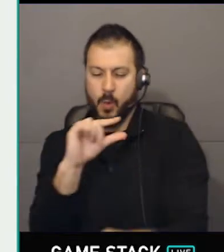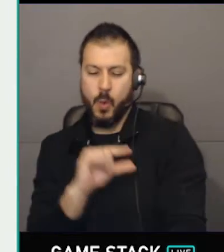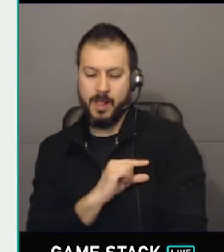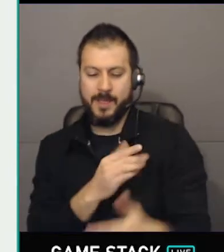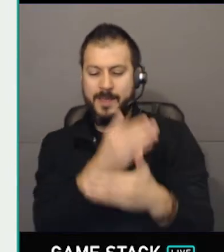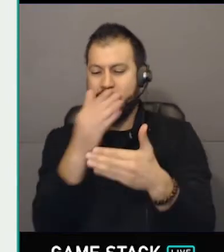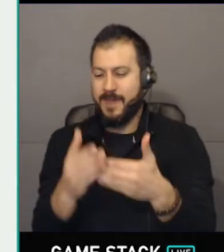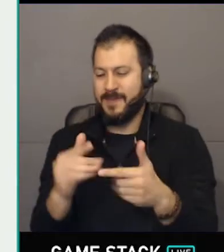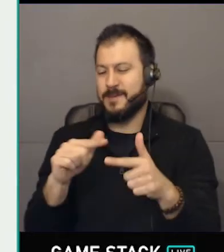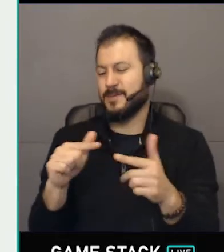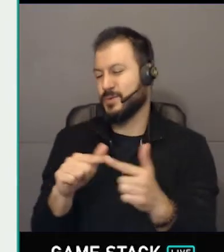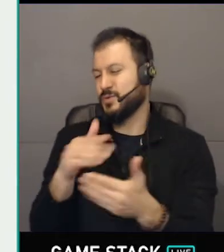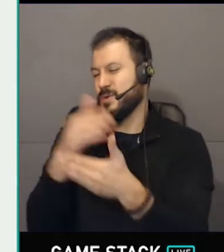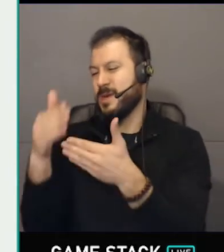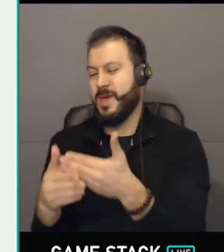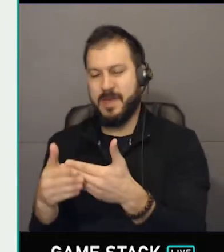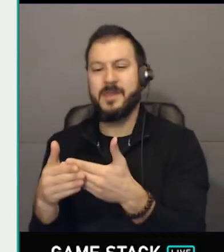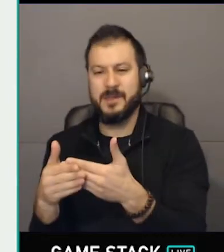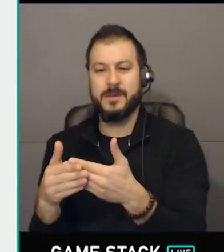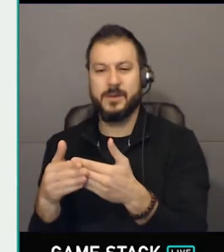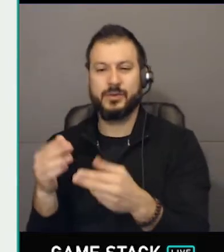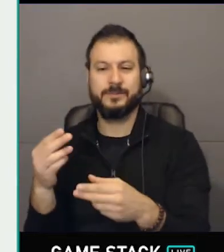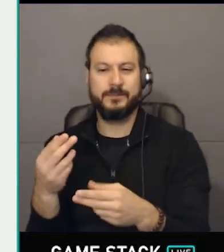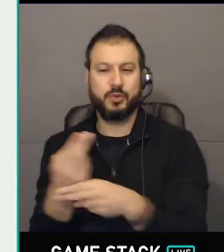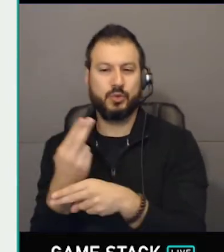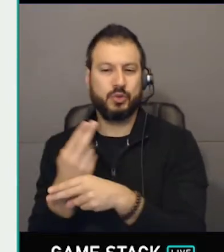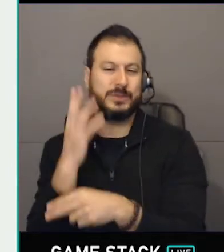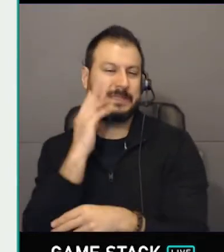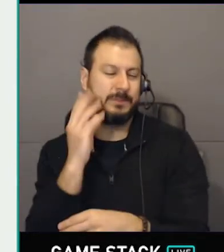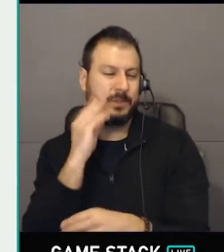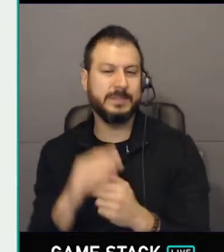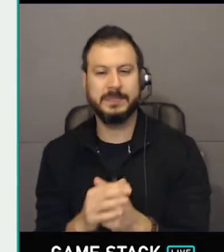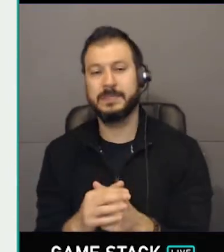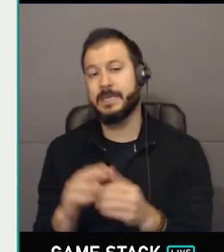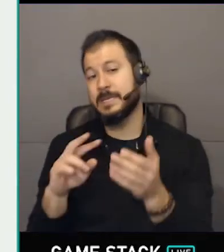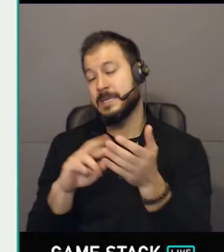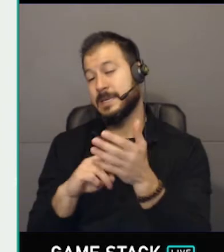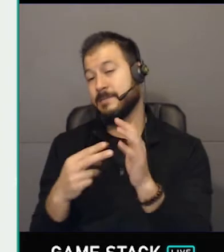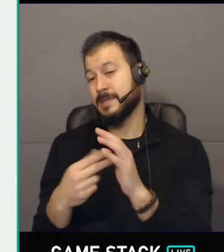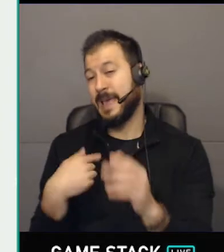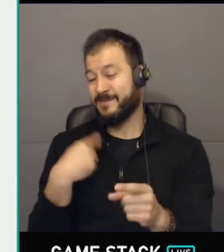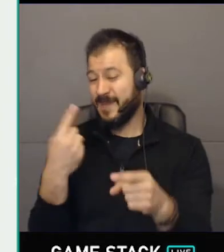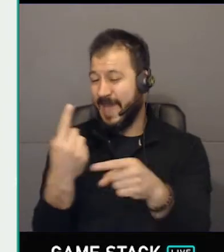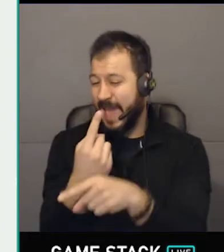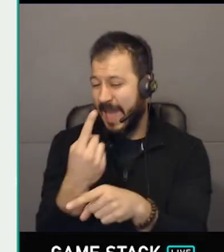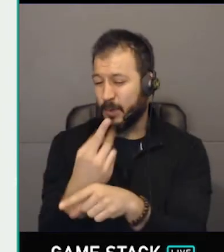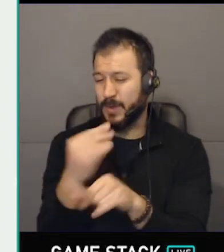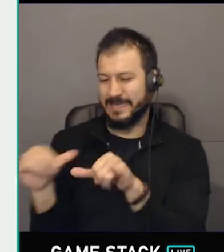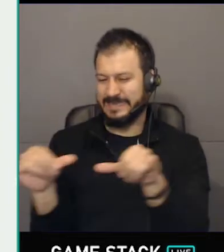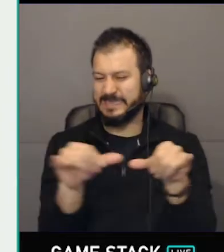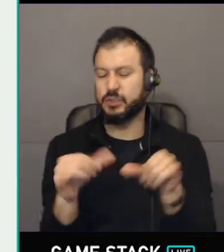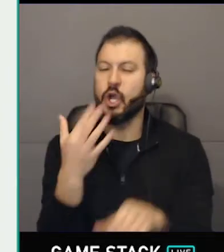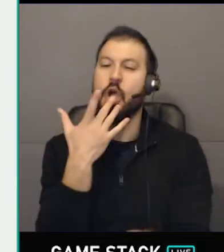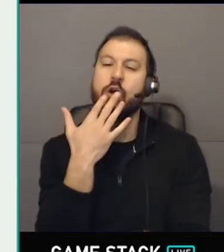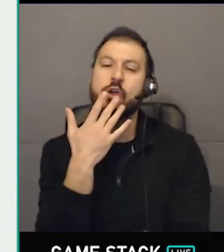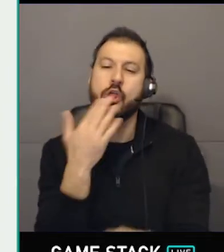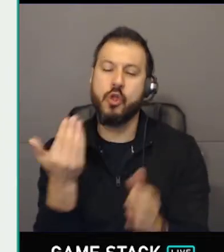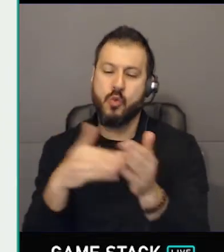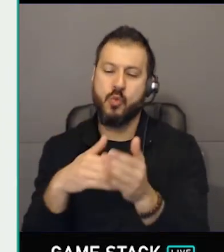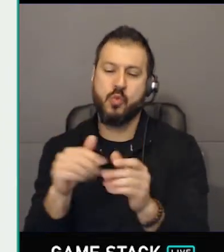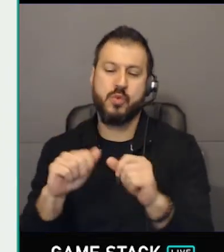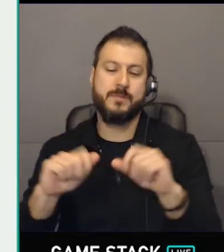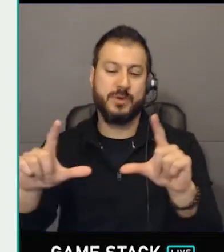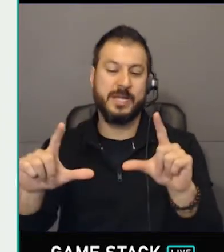experience. On display HDR in particular, this means it requires accurate and consistent color reproduction and capability